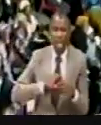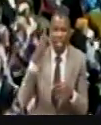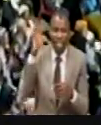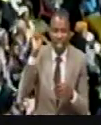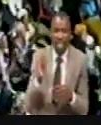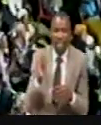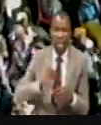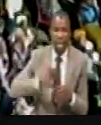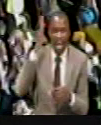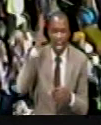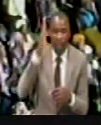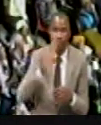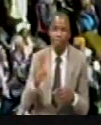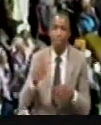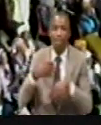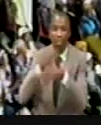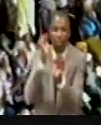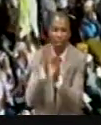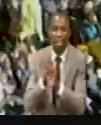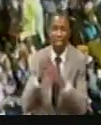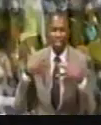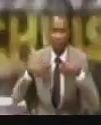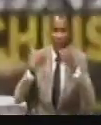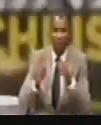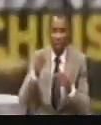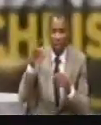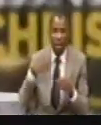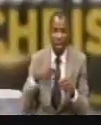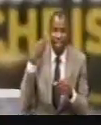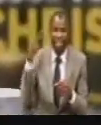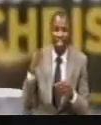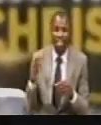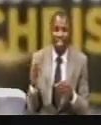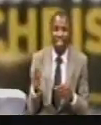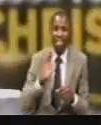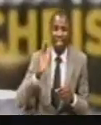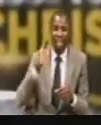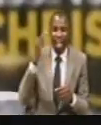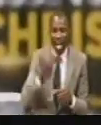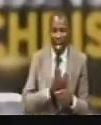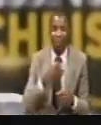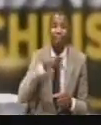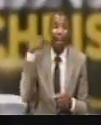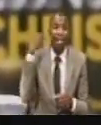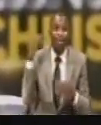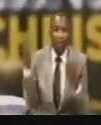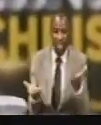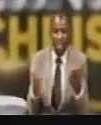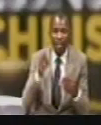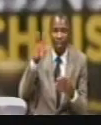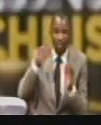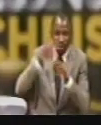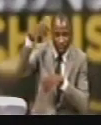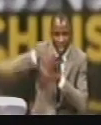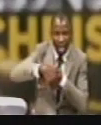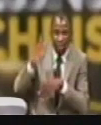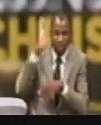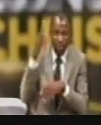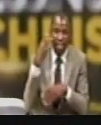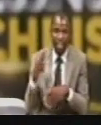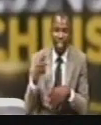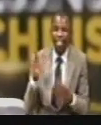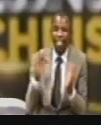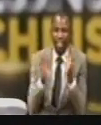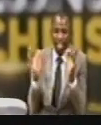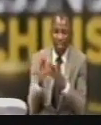When I see him, I be made whole. Tonight, you have seen our pastor